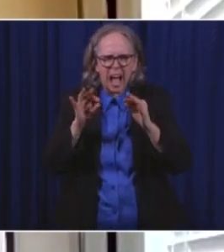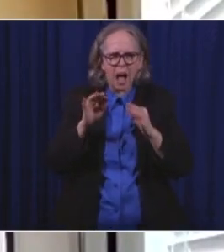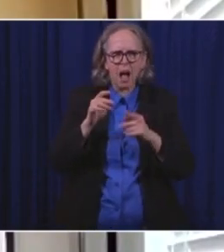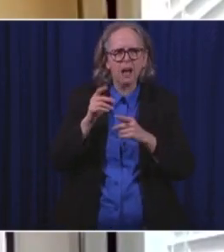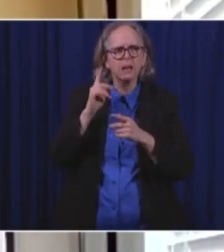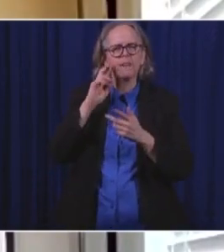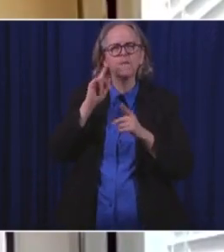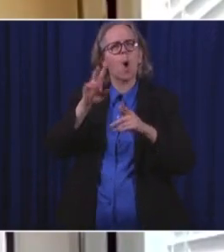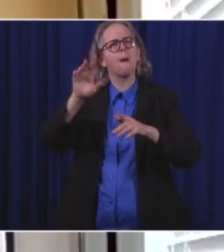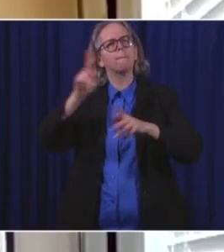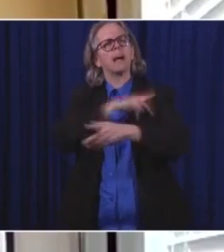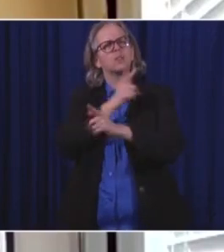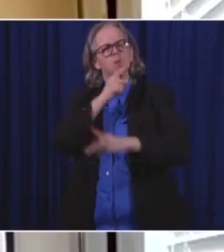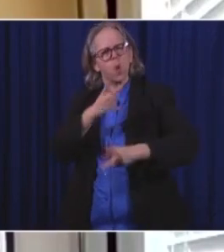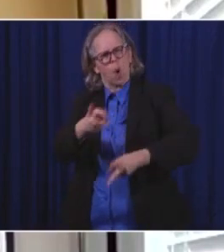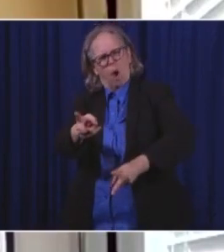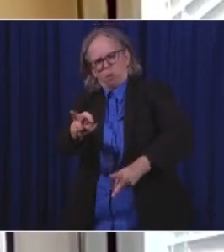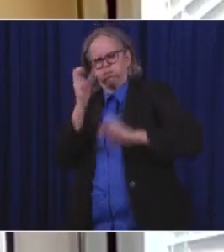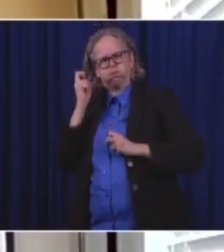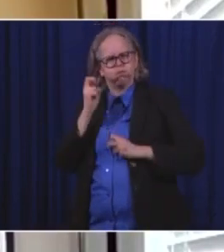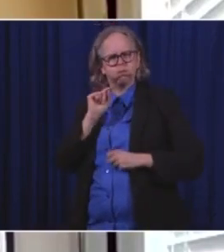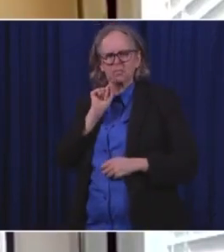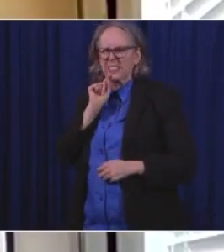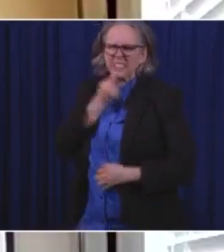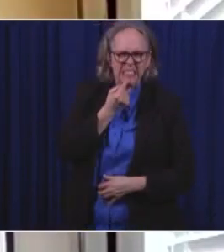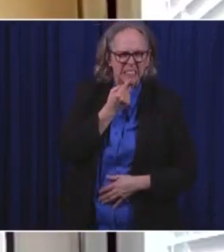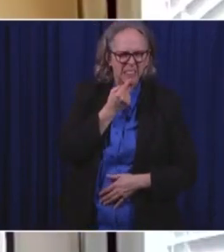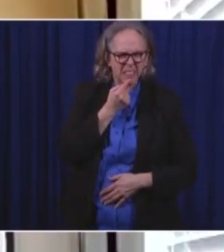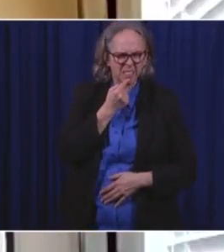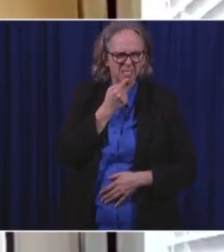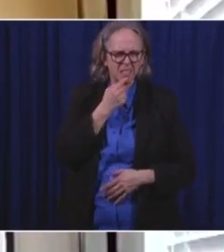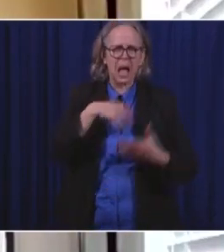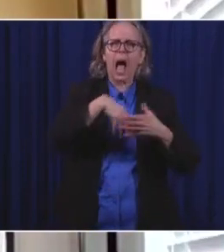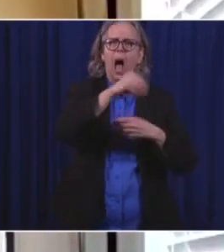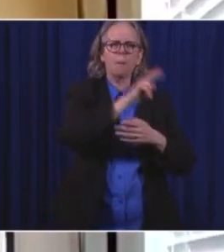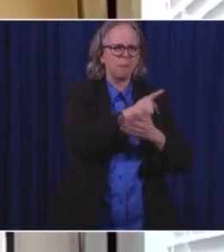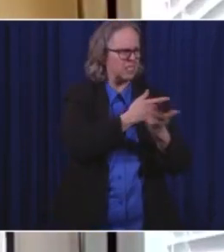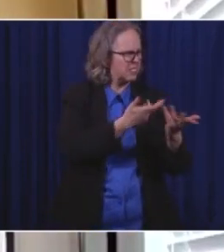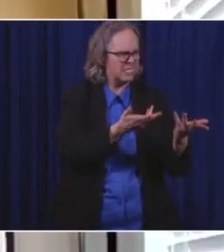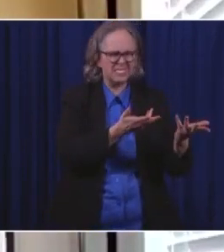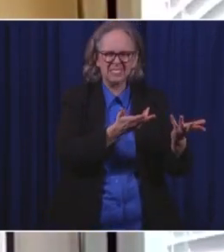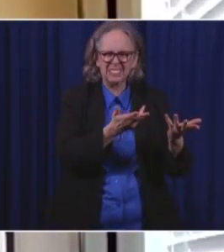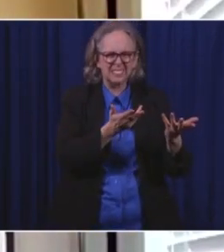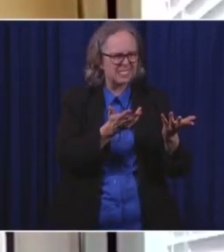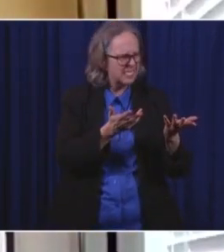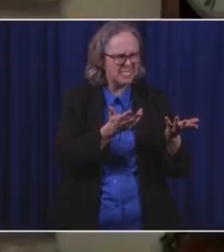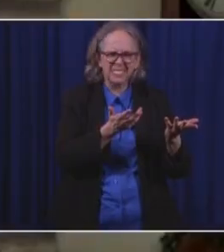patients. And the one thing we've wanted to do is avoid getting ahead of the research.